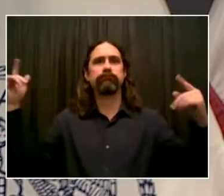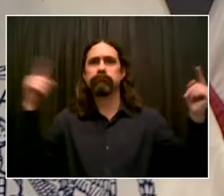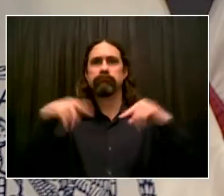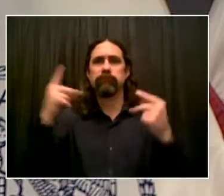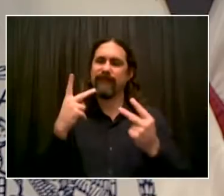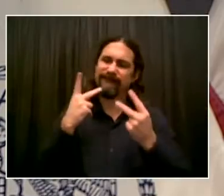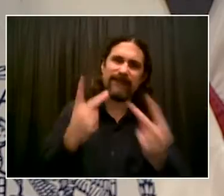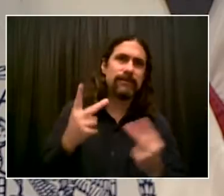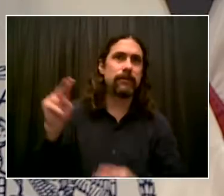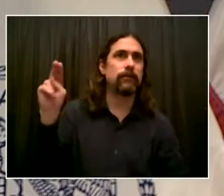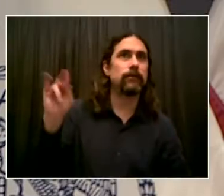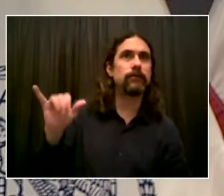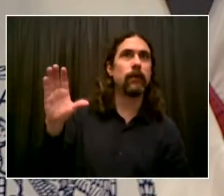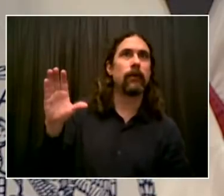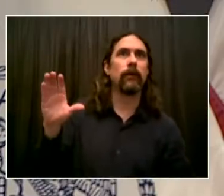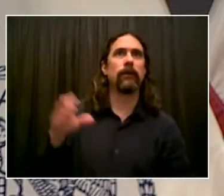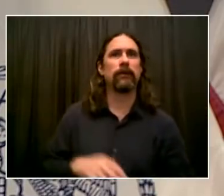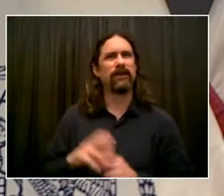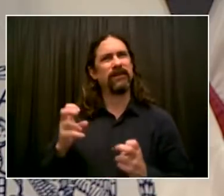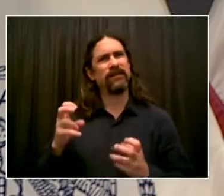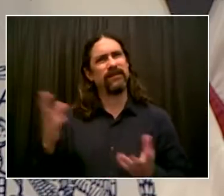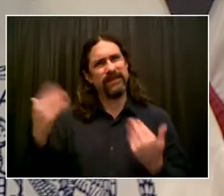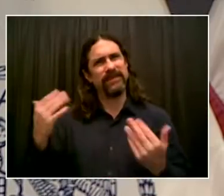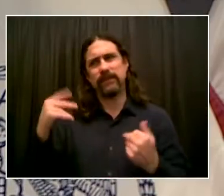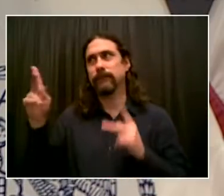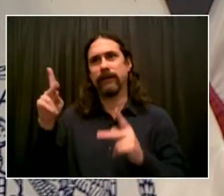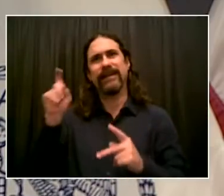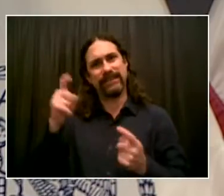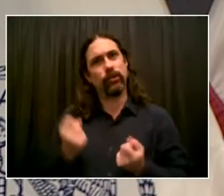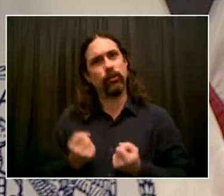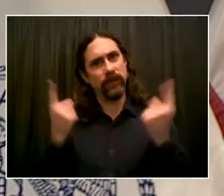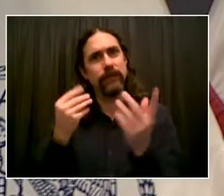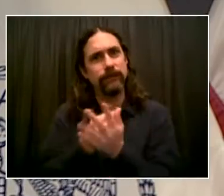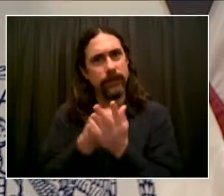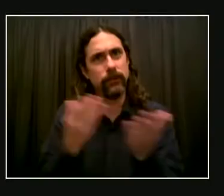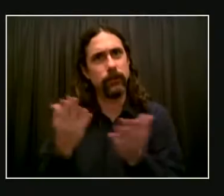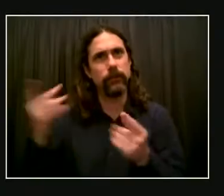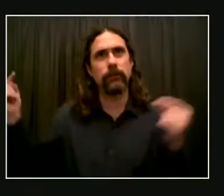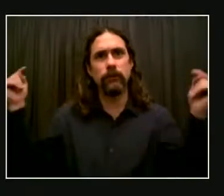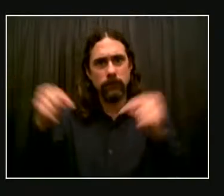magic of New York City at the holidays is celebrated in this video. I want you to see it.